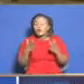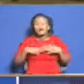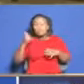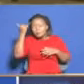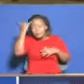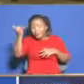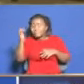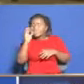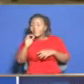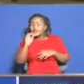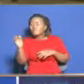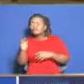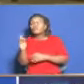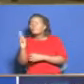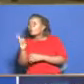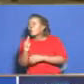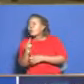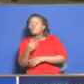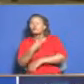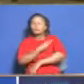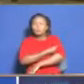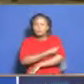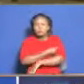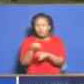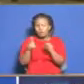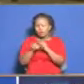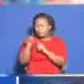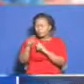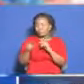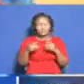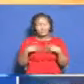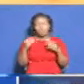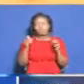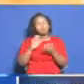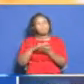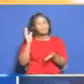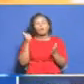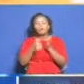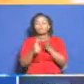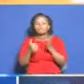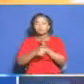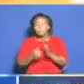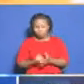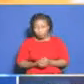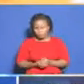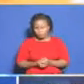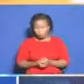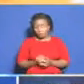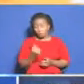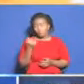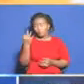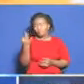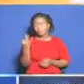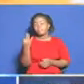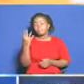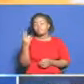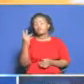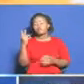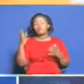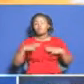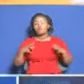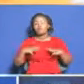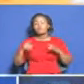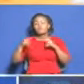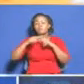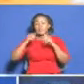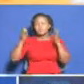when to get the vaccine. And that is creating agitation. These as 344 people tested positive for the disease in